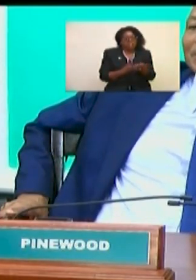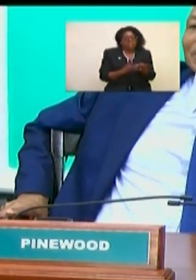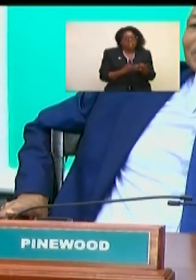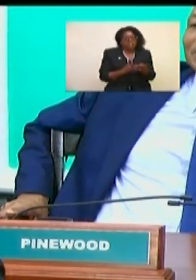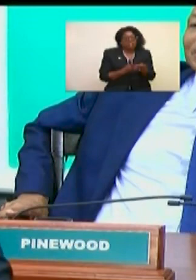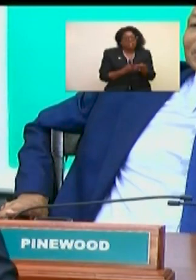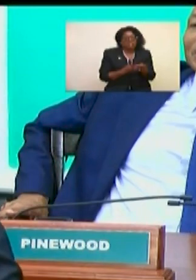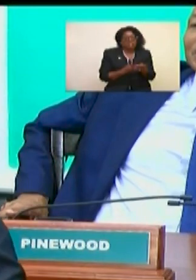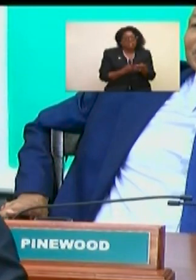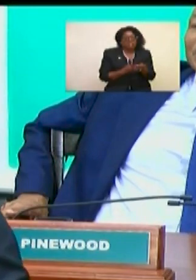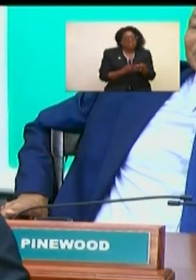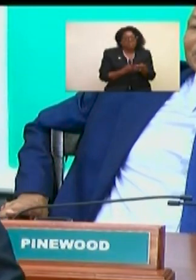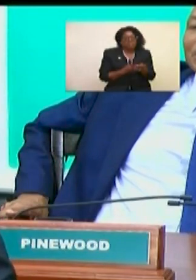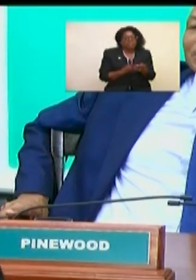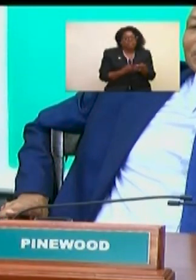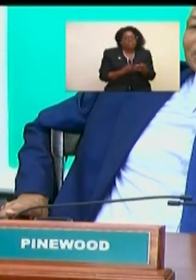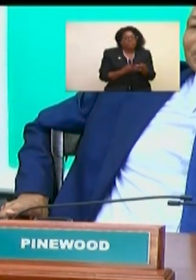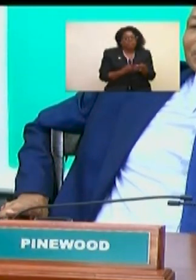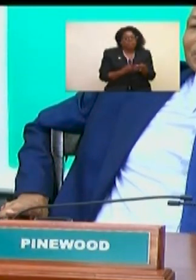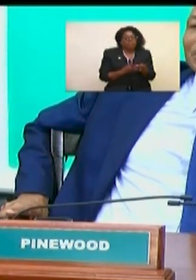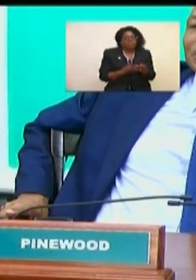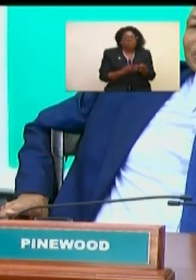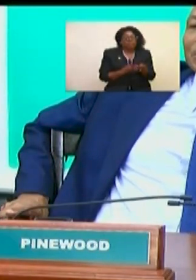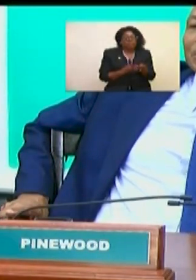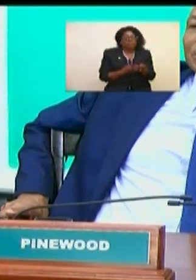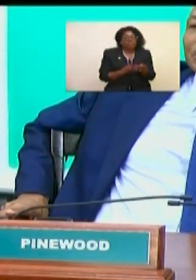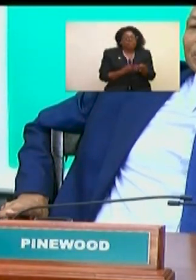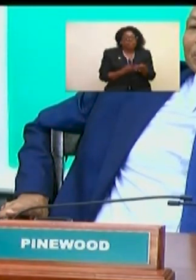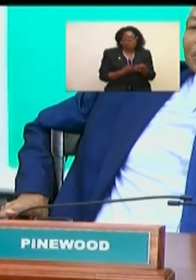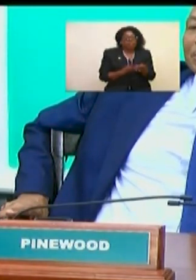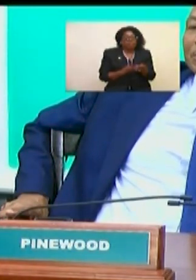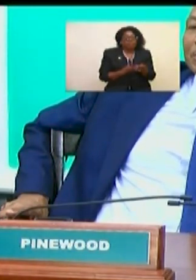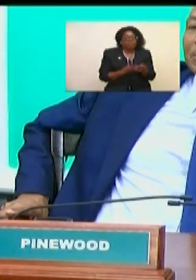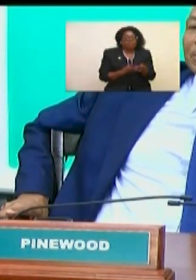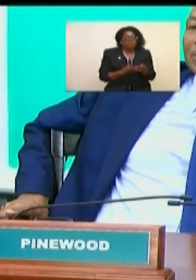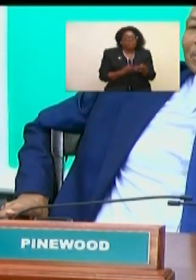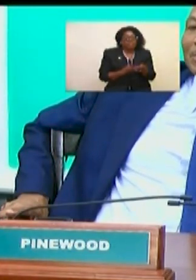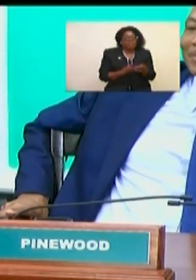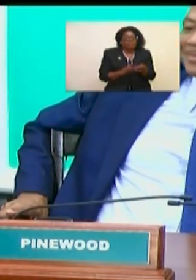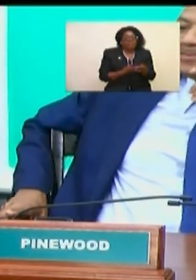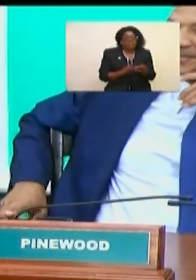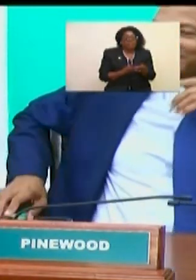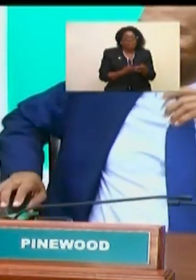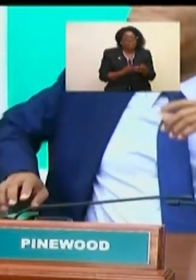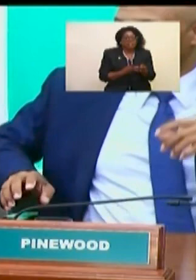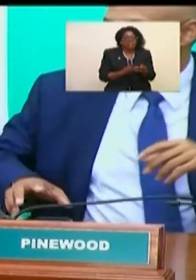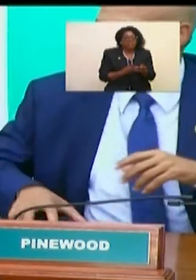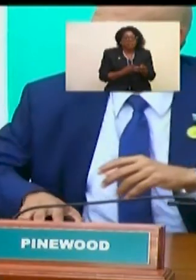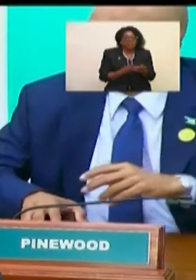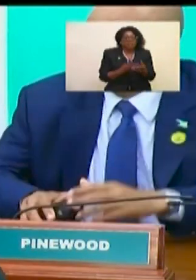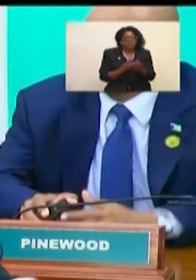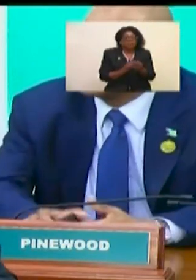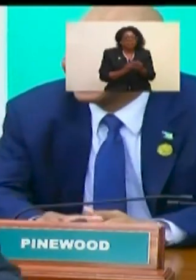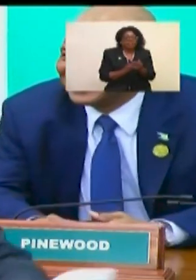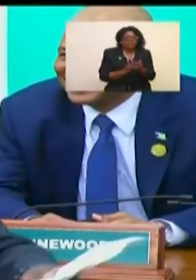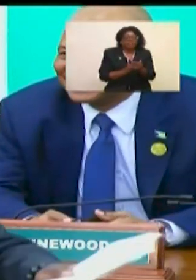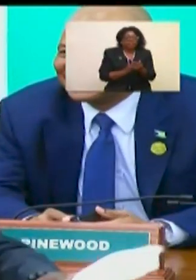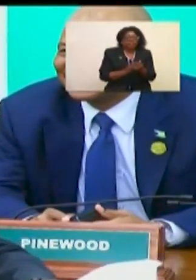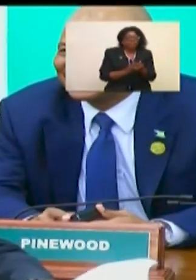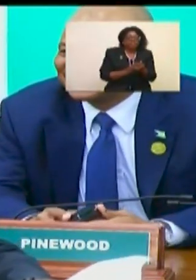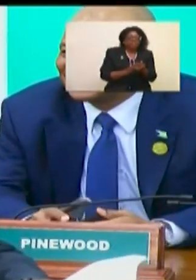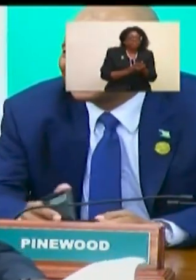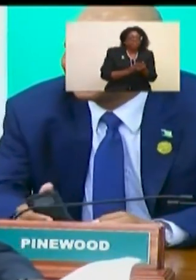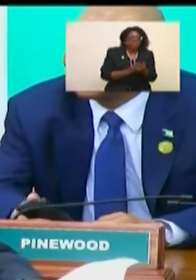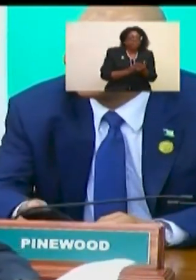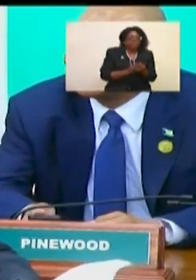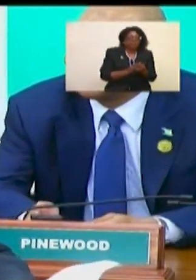they wanted to hide to me. So I'm reading what the report is saying, right? No, you set up. I didn't want to go down this